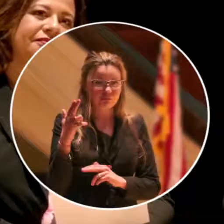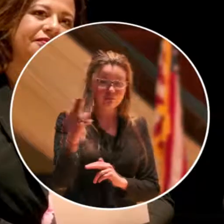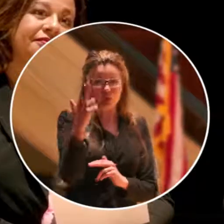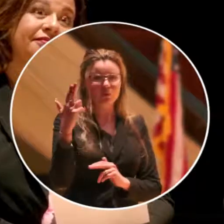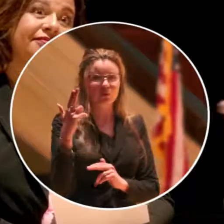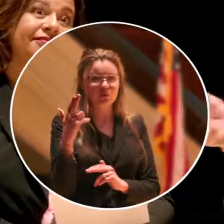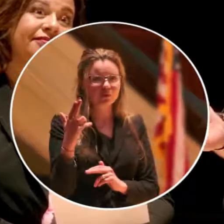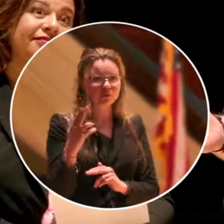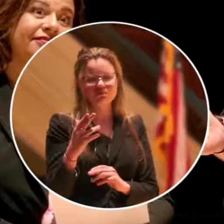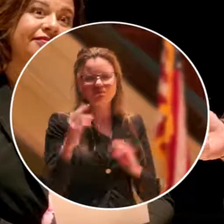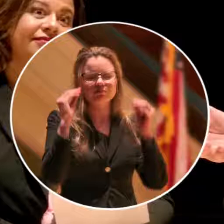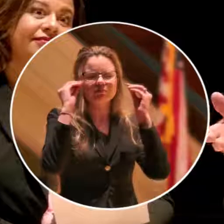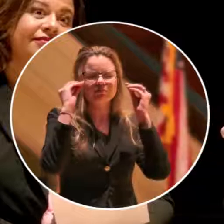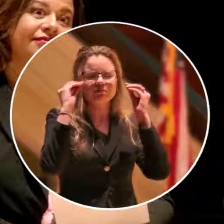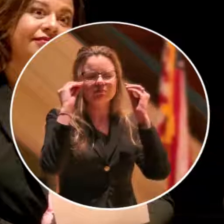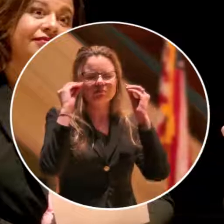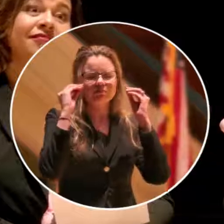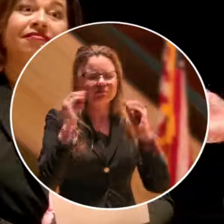her.